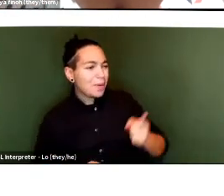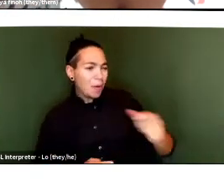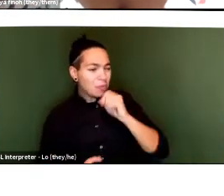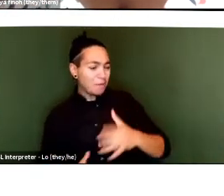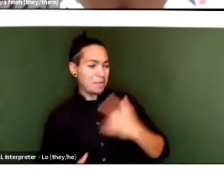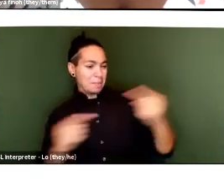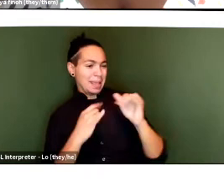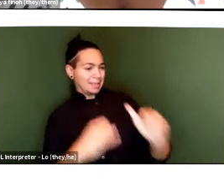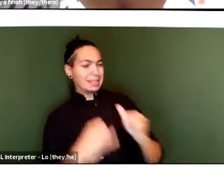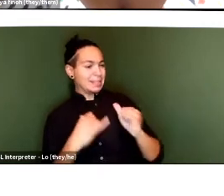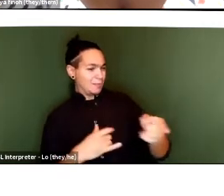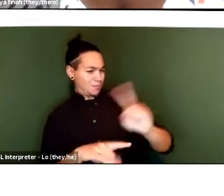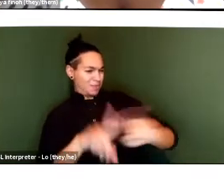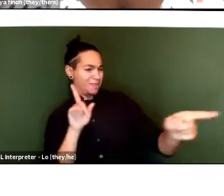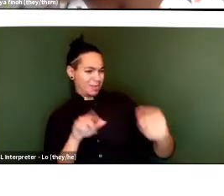the way that you do.